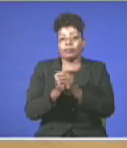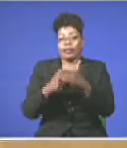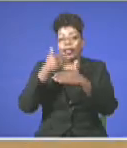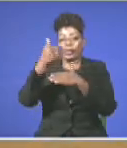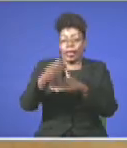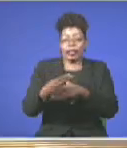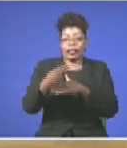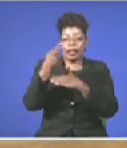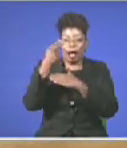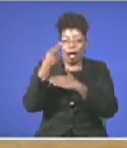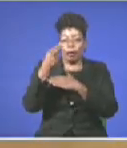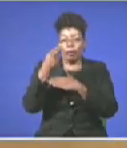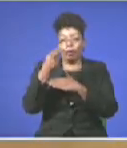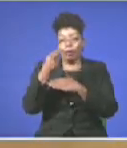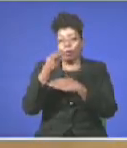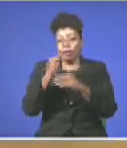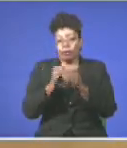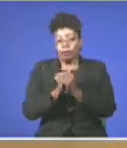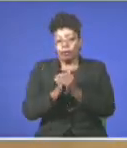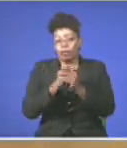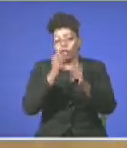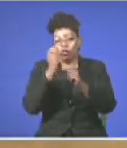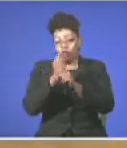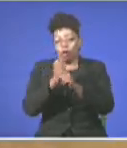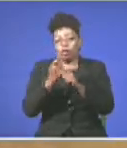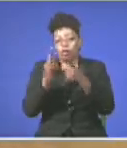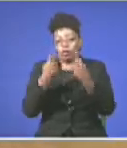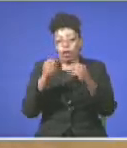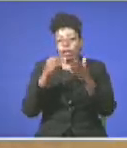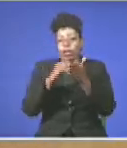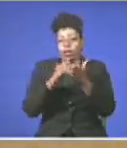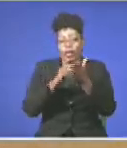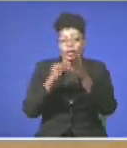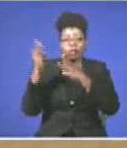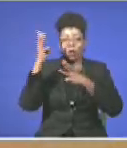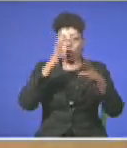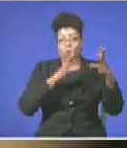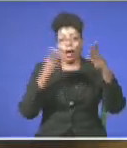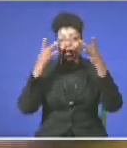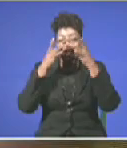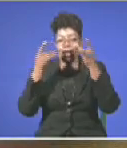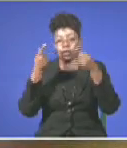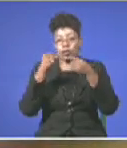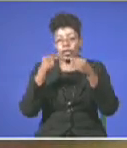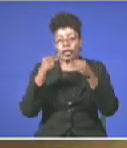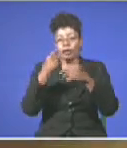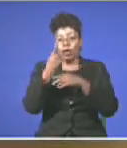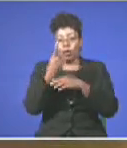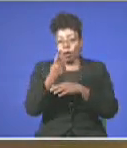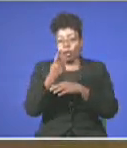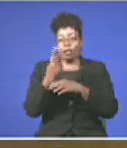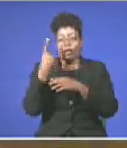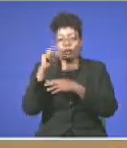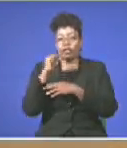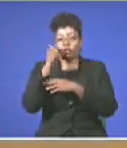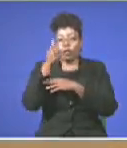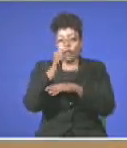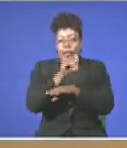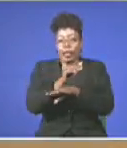the title series, the Truckers will try and dethrone the defending champion Sunshine Auto Wildcats with game one scheduled for tomorrow